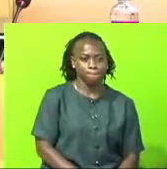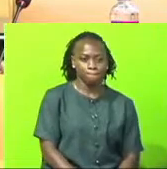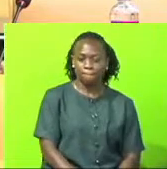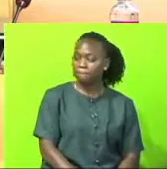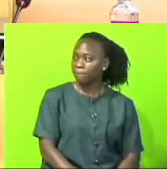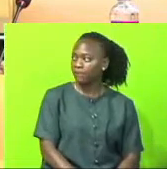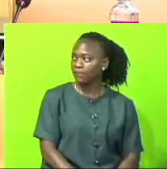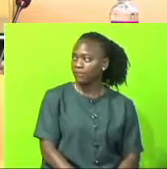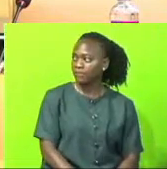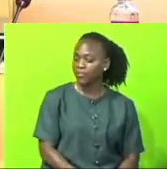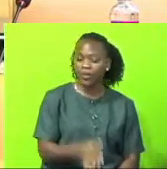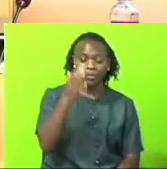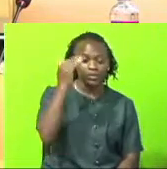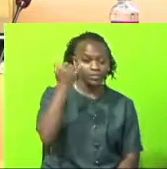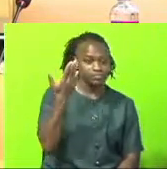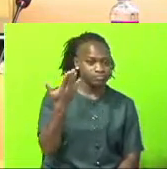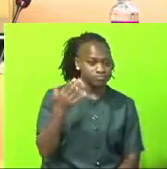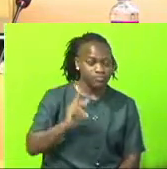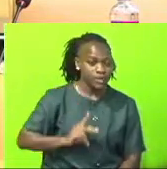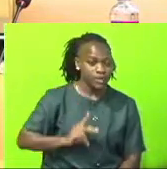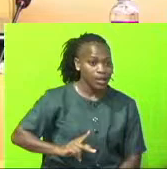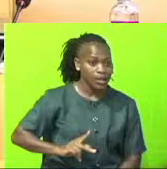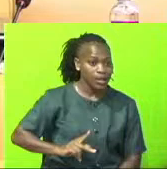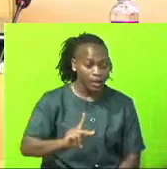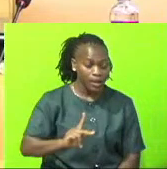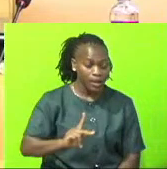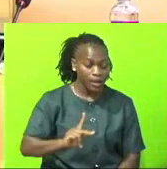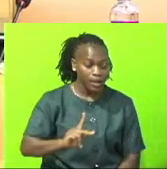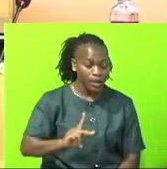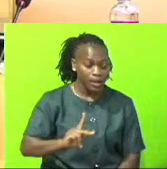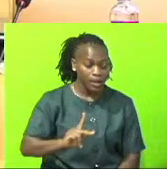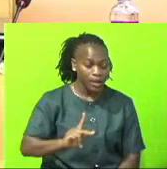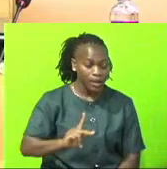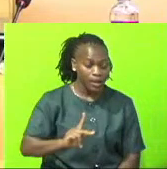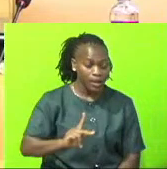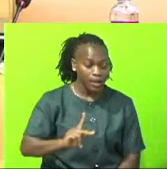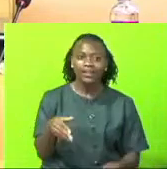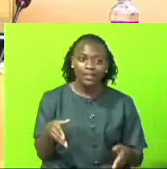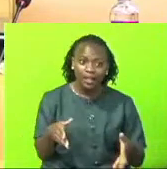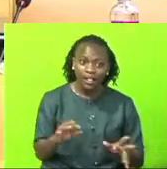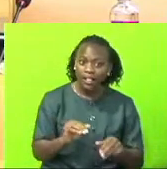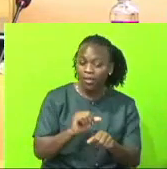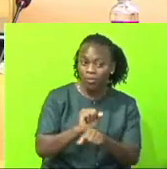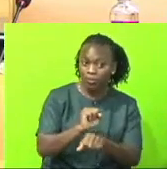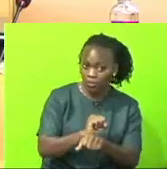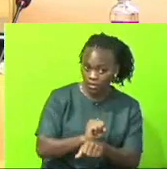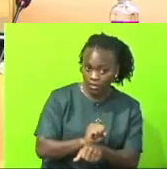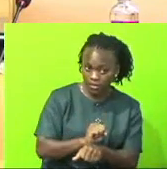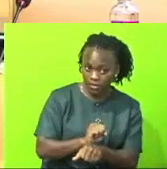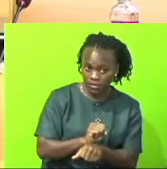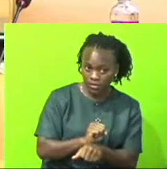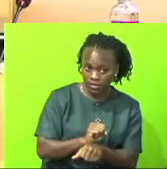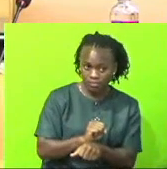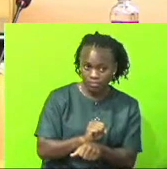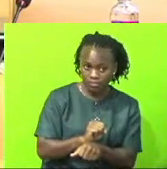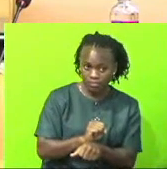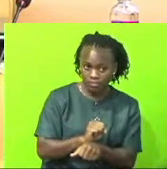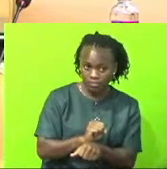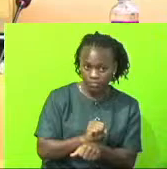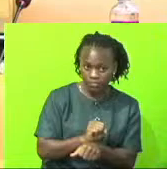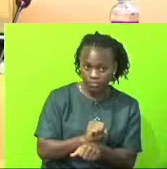Why? Parliament must be allowed to work. We all took an oath